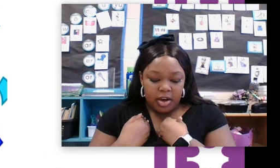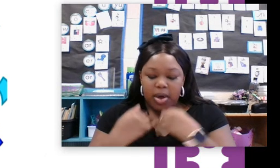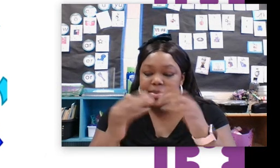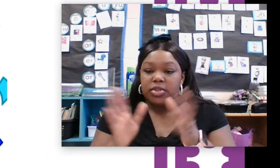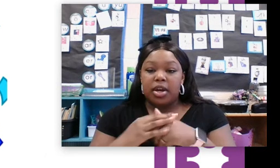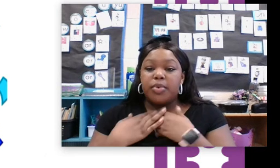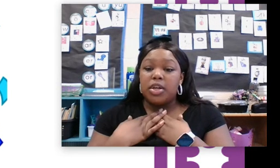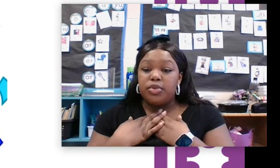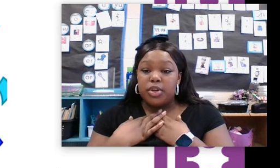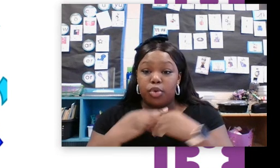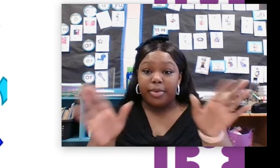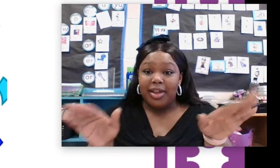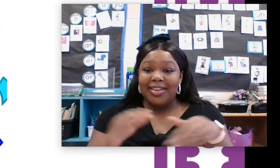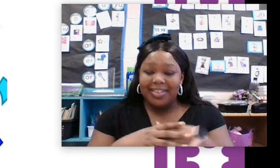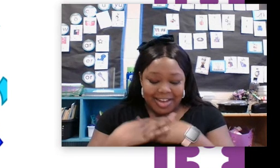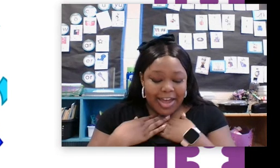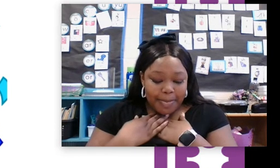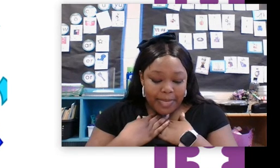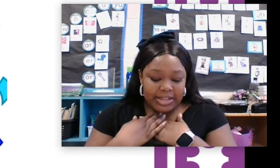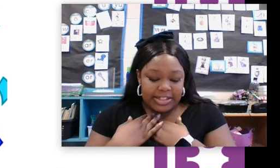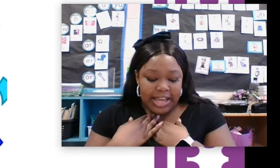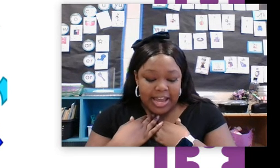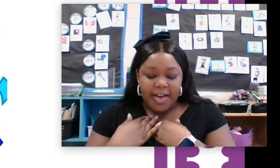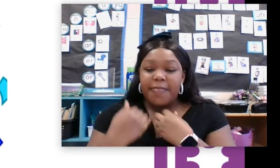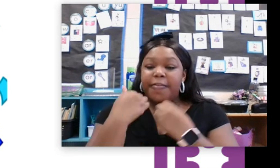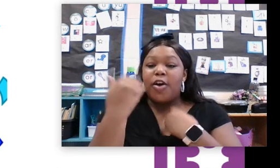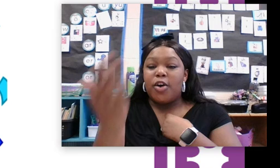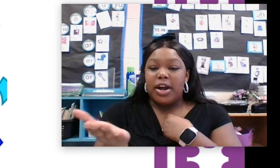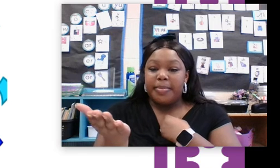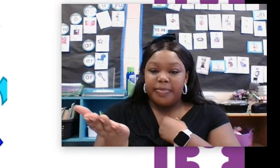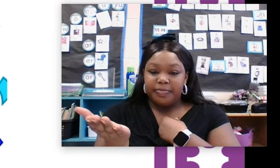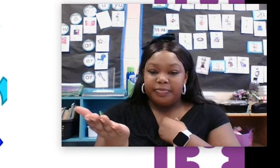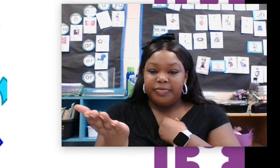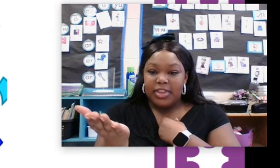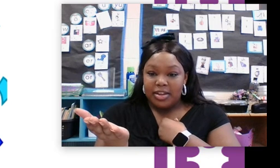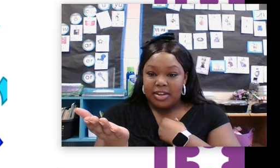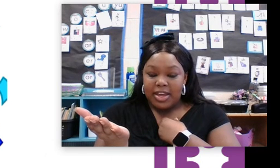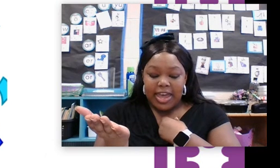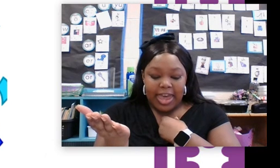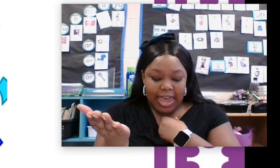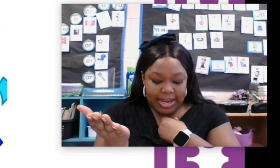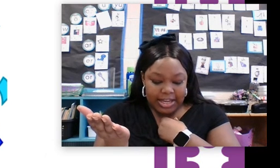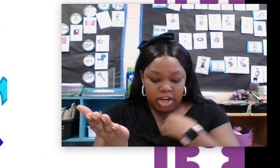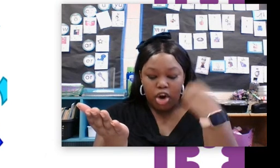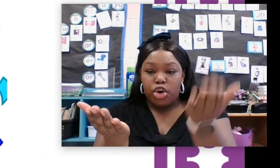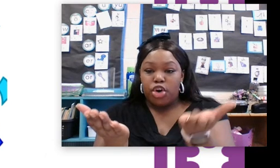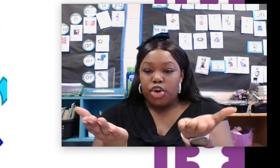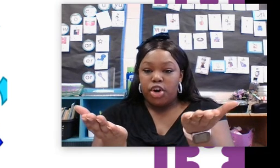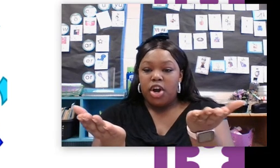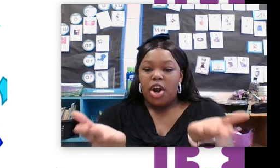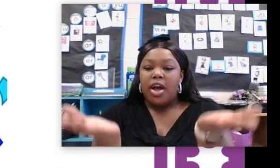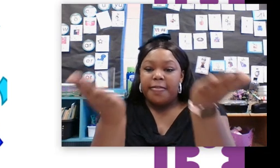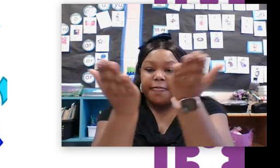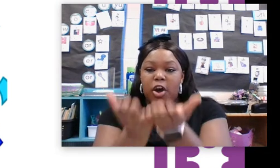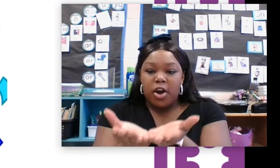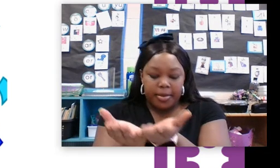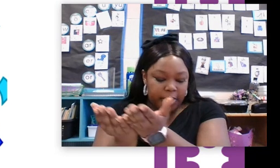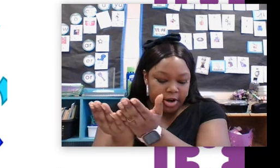Oh, I'm so sorry. We're going to do normal. Say farm. Add in er.